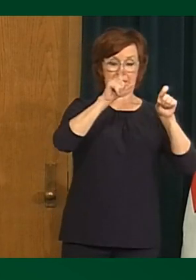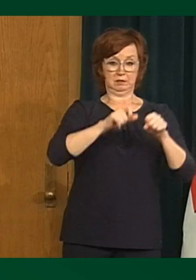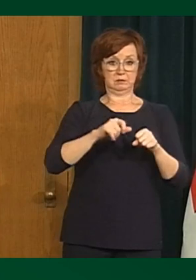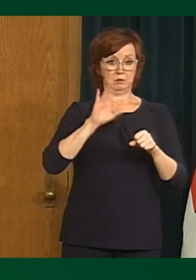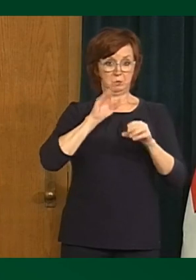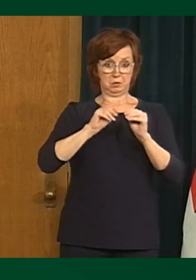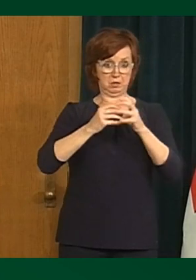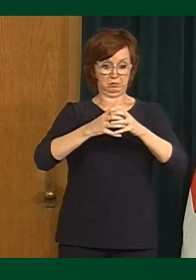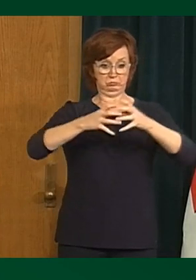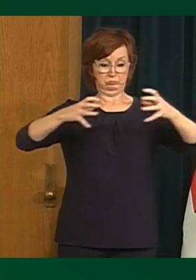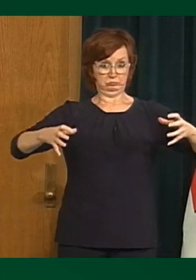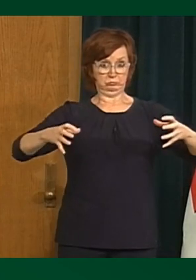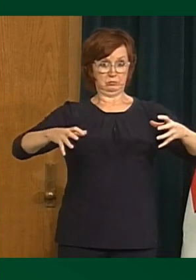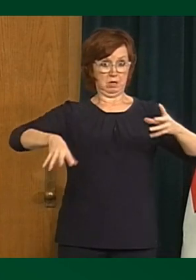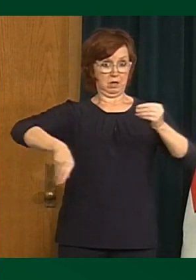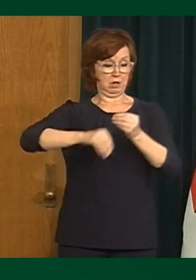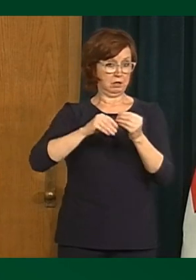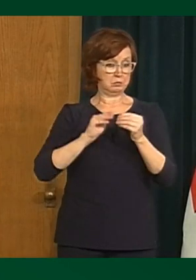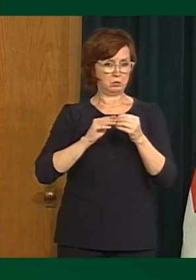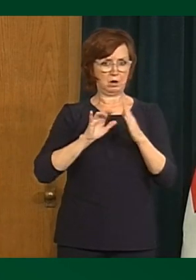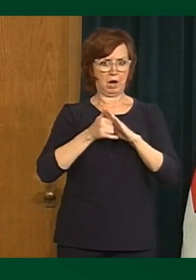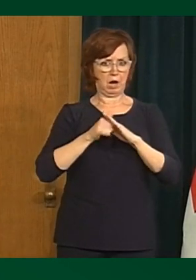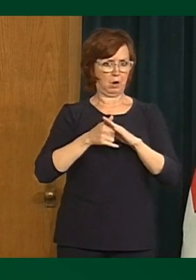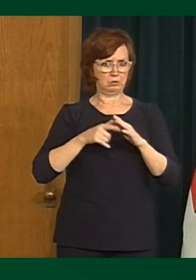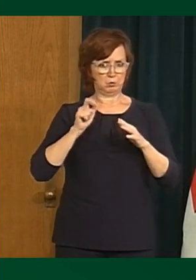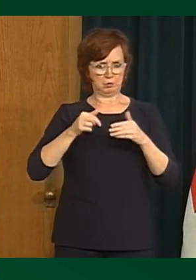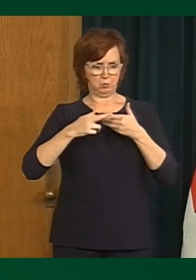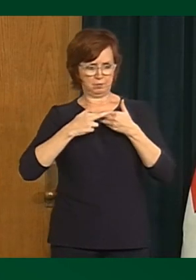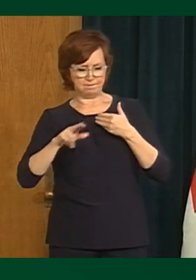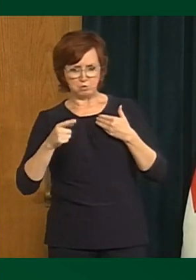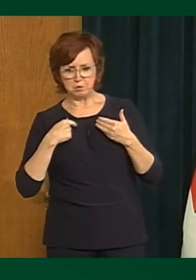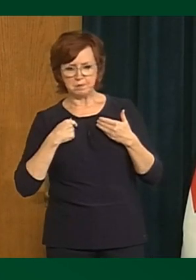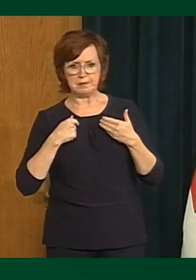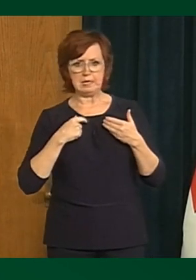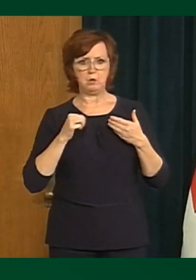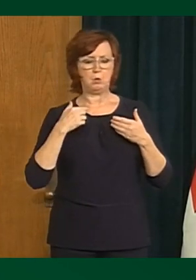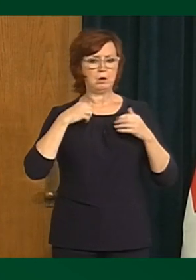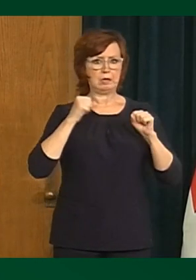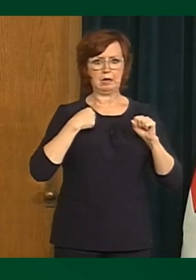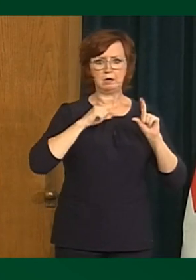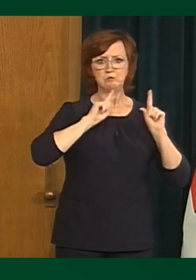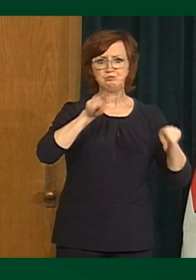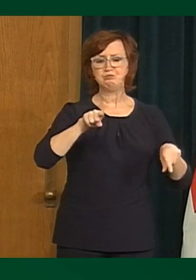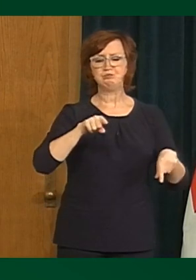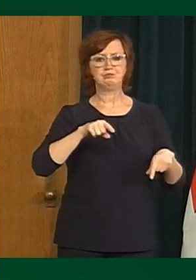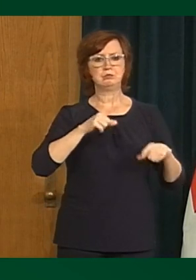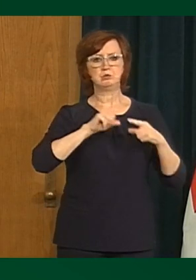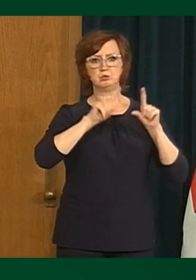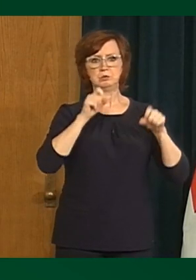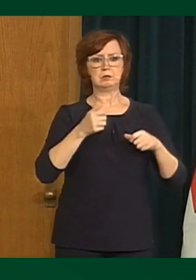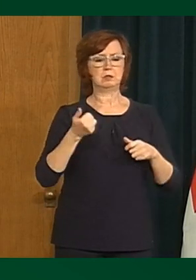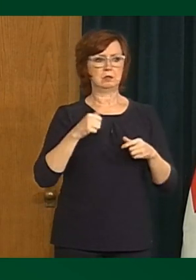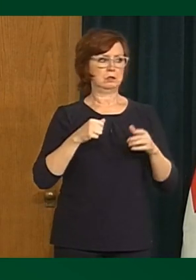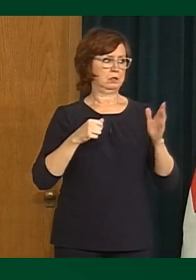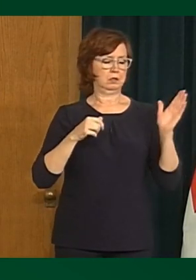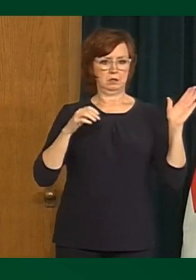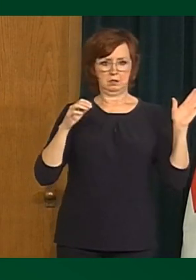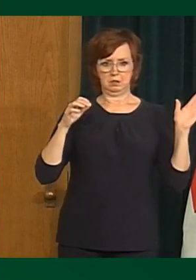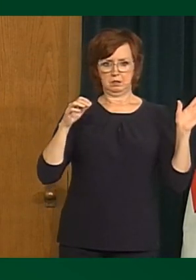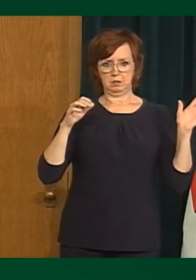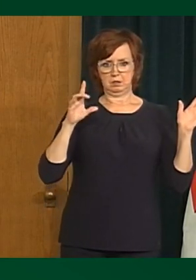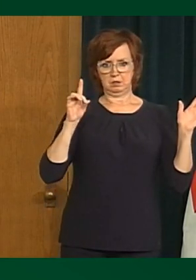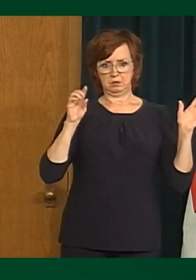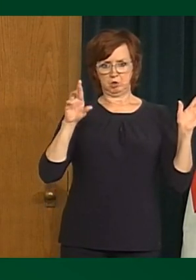run. For example, will people still need a referral if they want to get a test? So maybe I can make